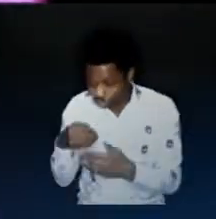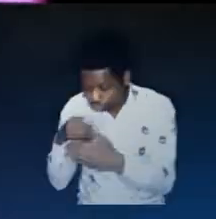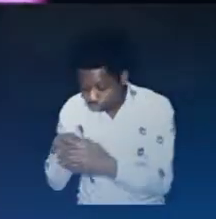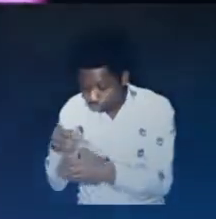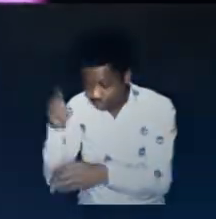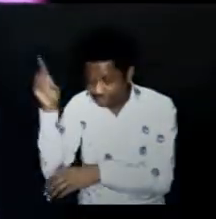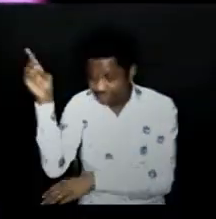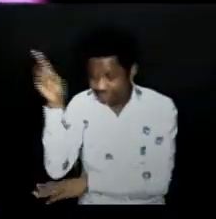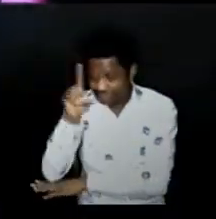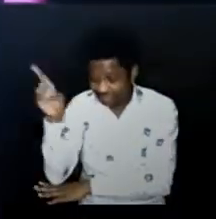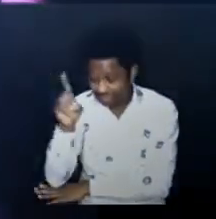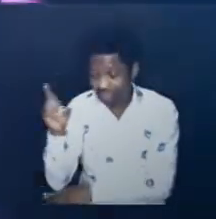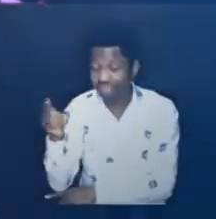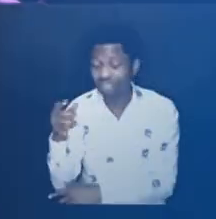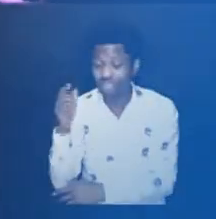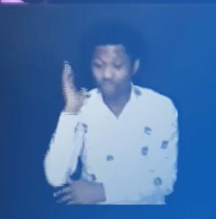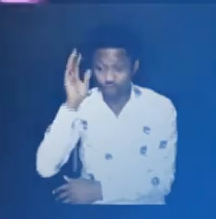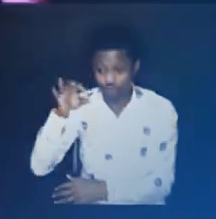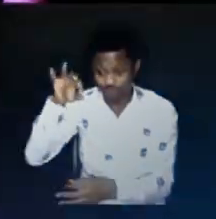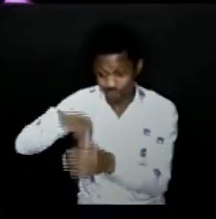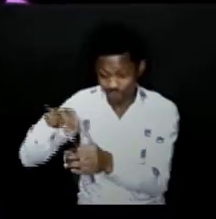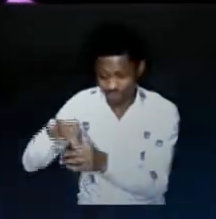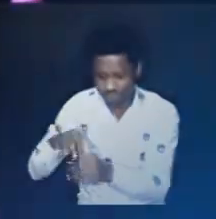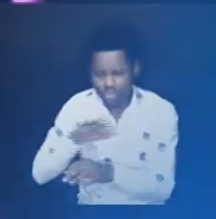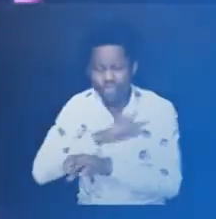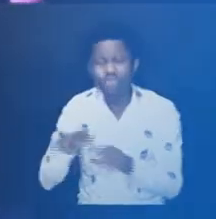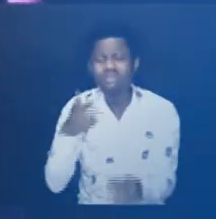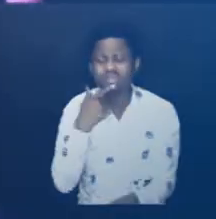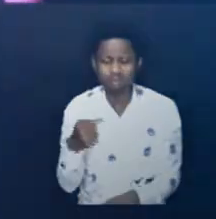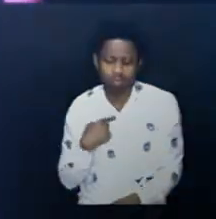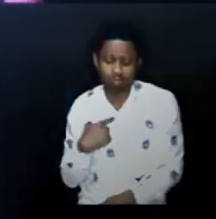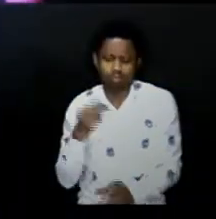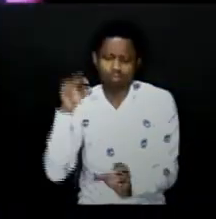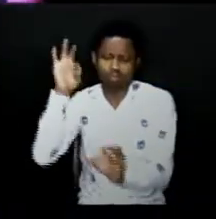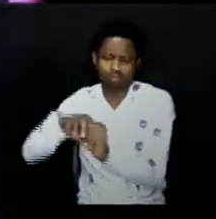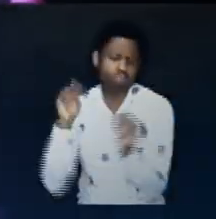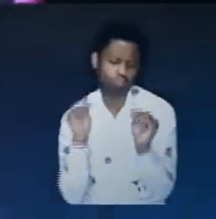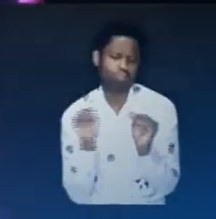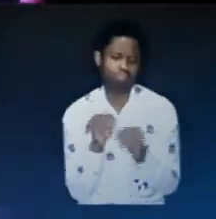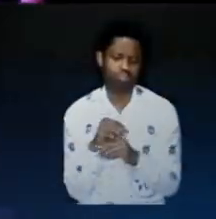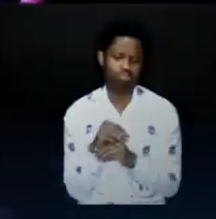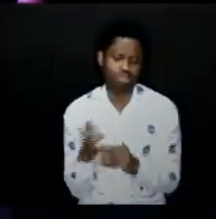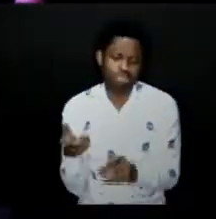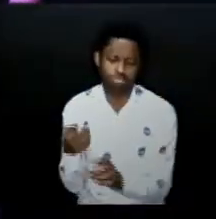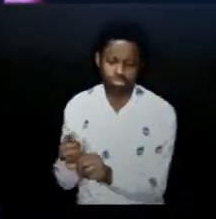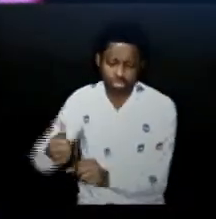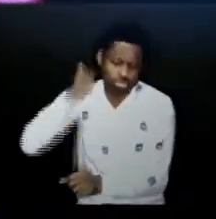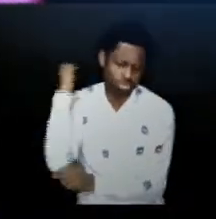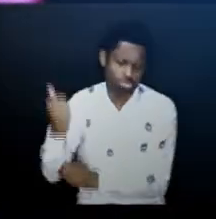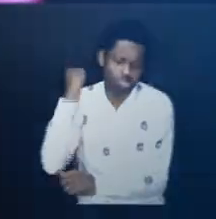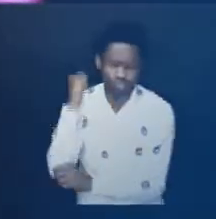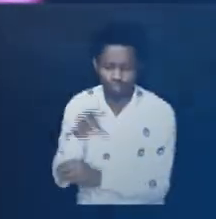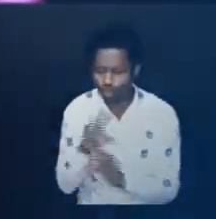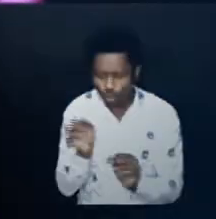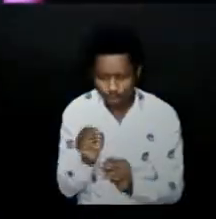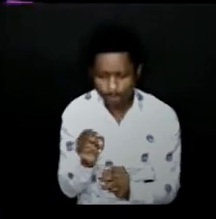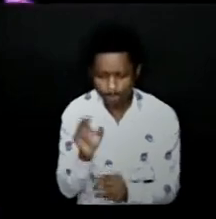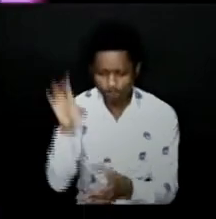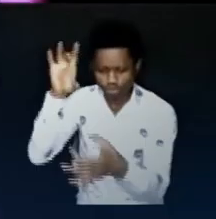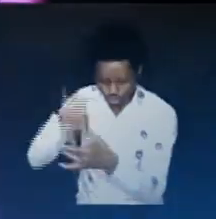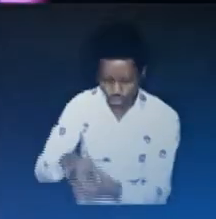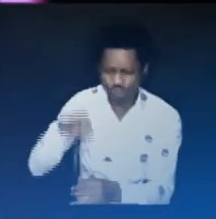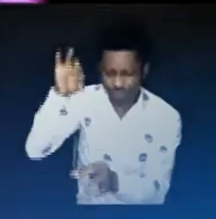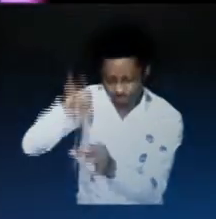and vote. If he said, Omaya Uomono, Nasumbia, and in ye de, when Yankopon de Abase, Emu, and Obenao de,